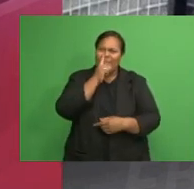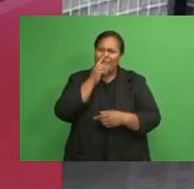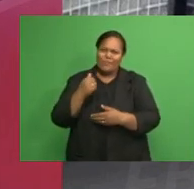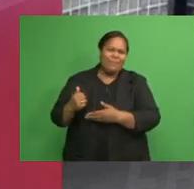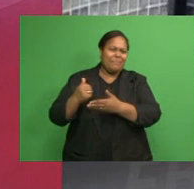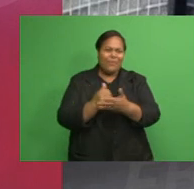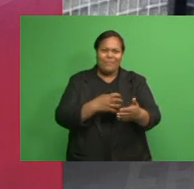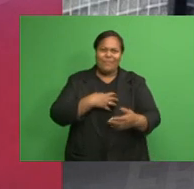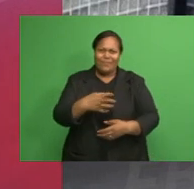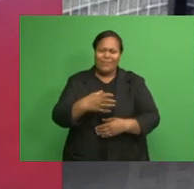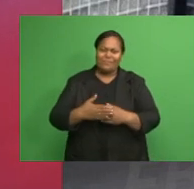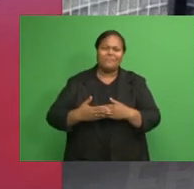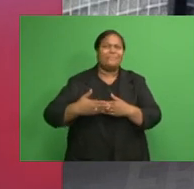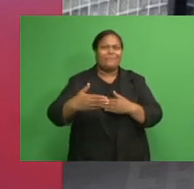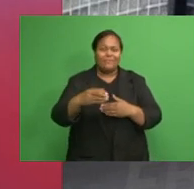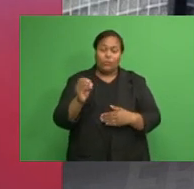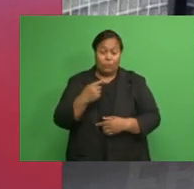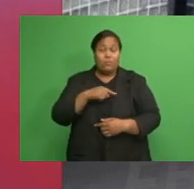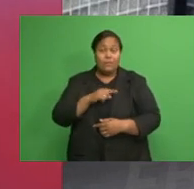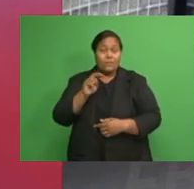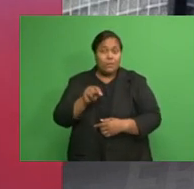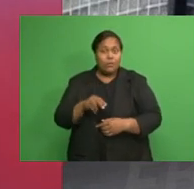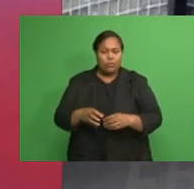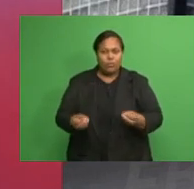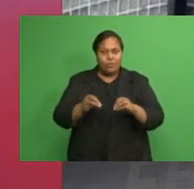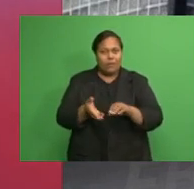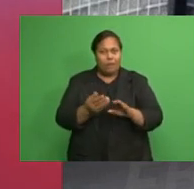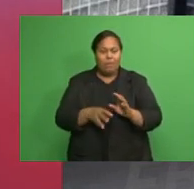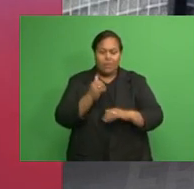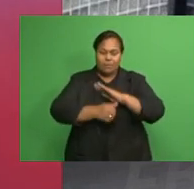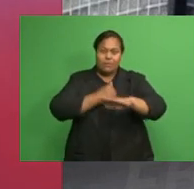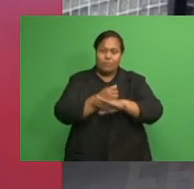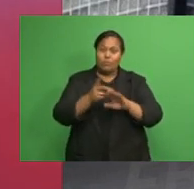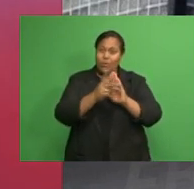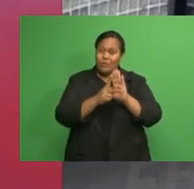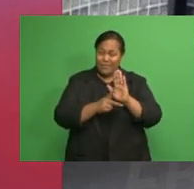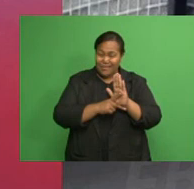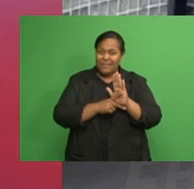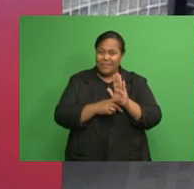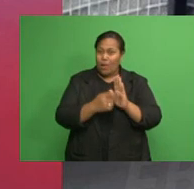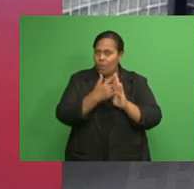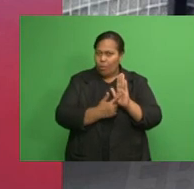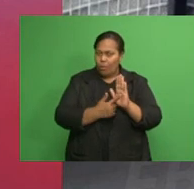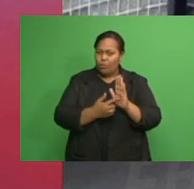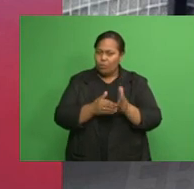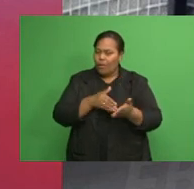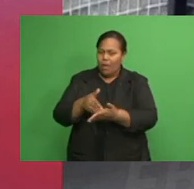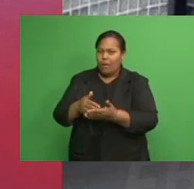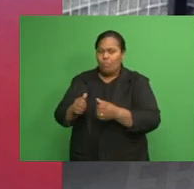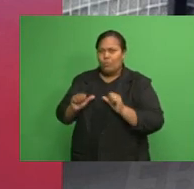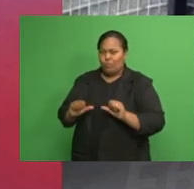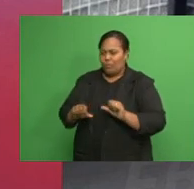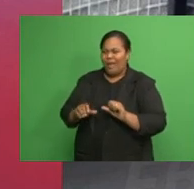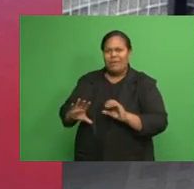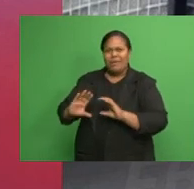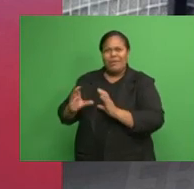longer. And so we need to be setting up policies and legislation to be able to help protect, and provide the needs and